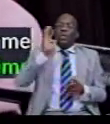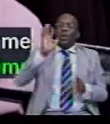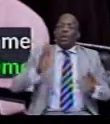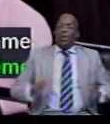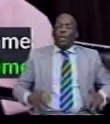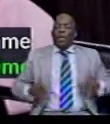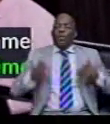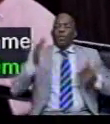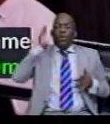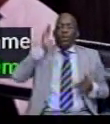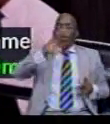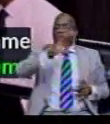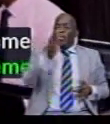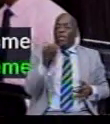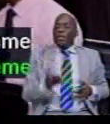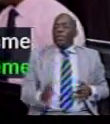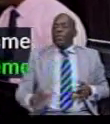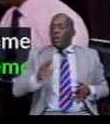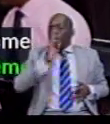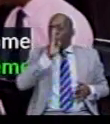be the